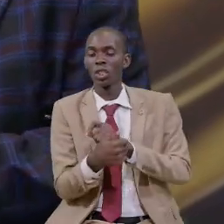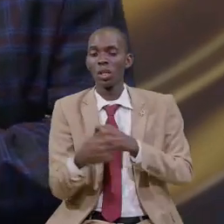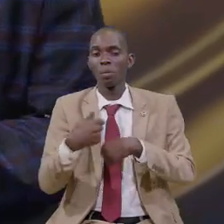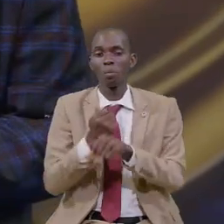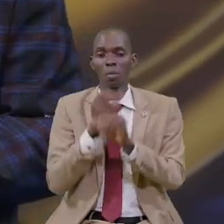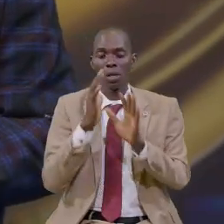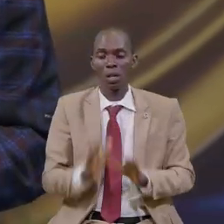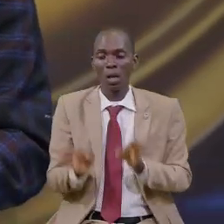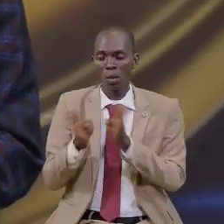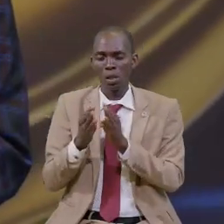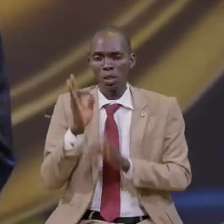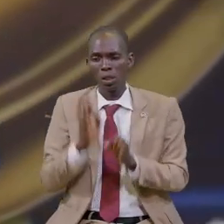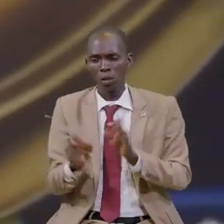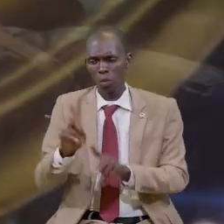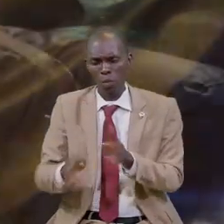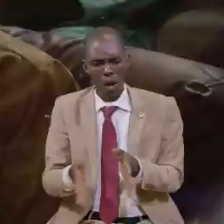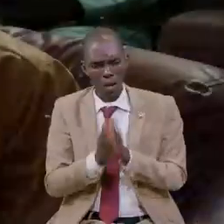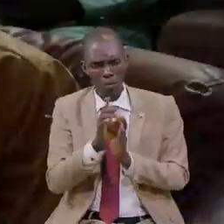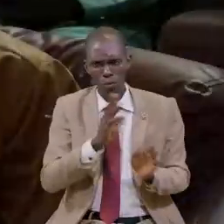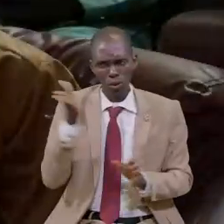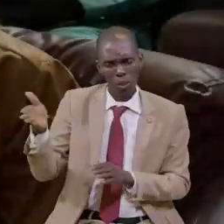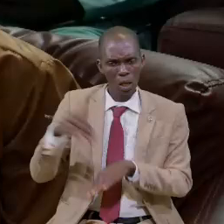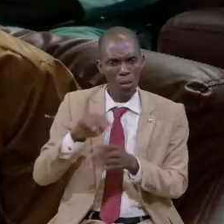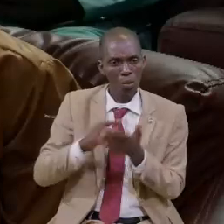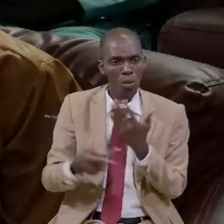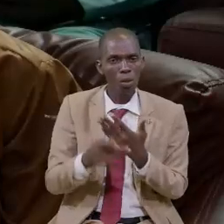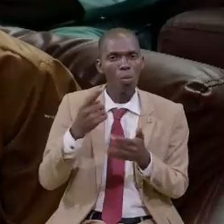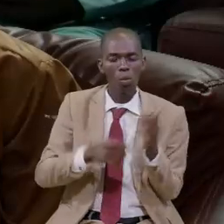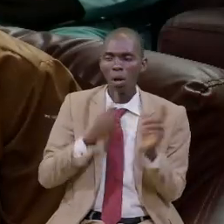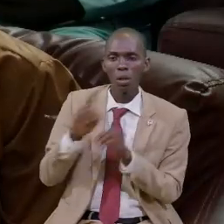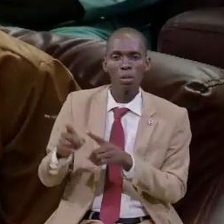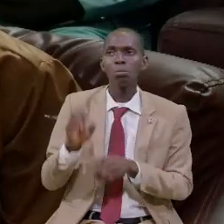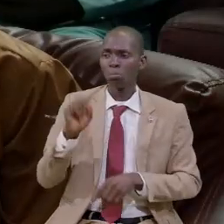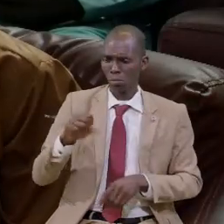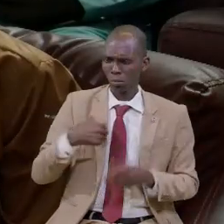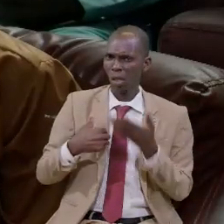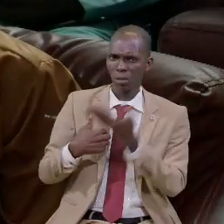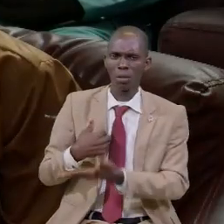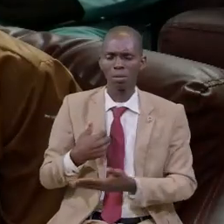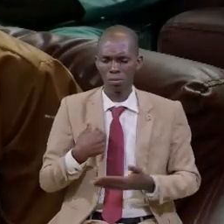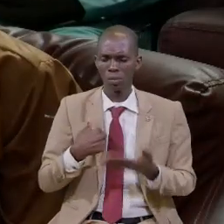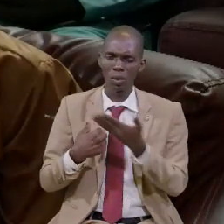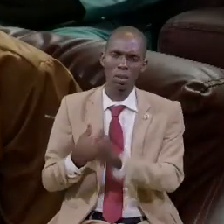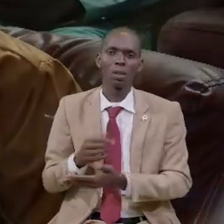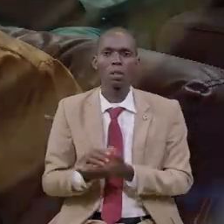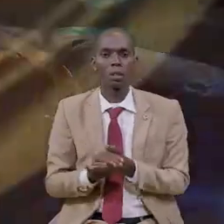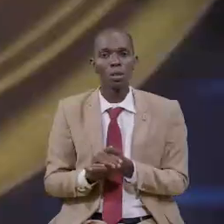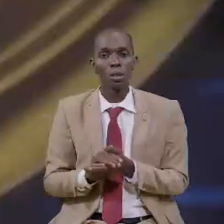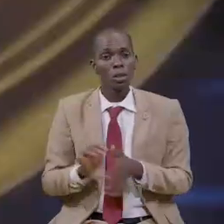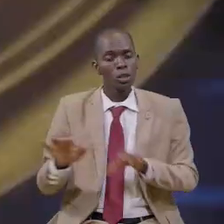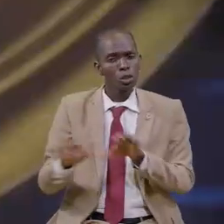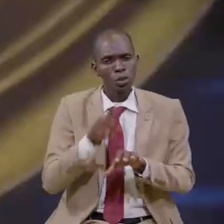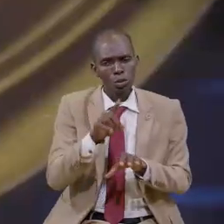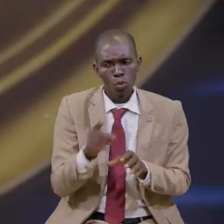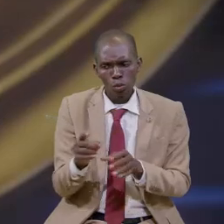attend? What do you say? Yes. Of course, yes. Did you come out with any plan,